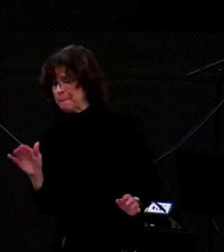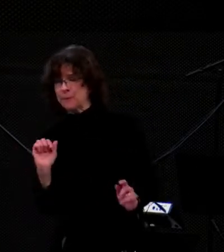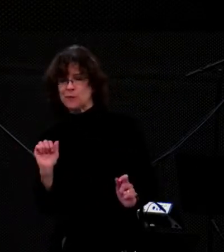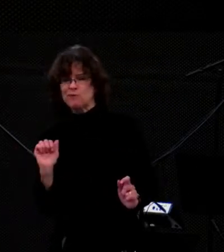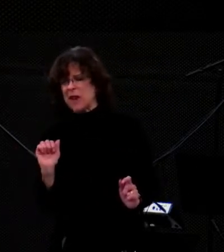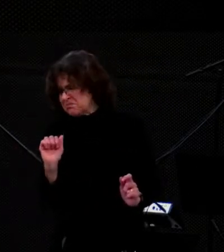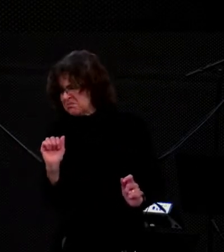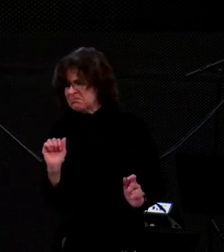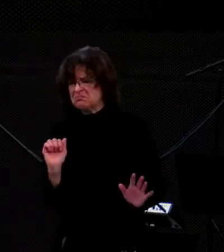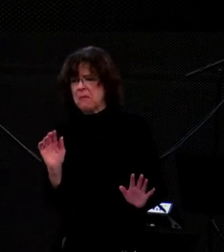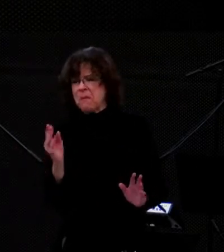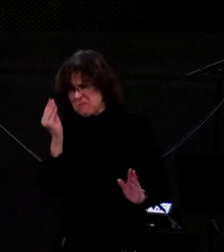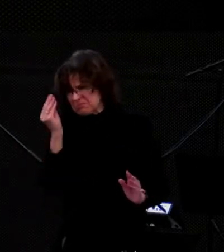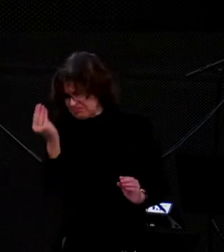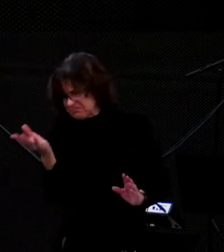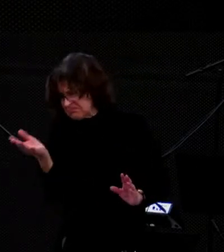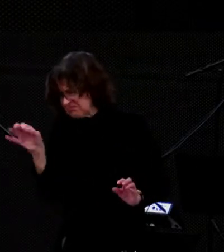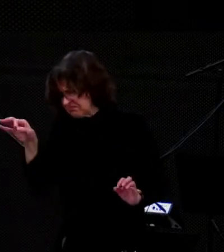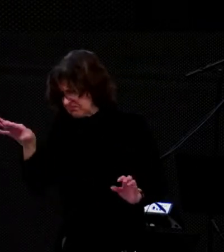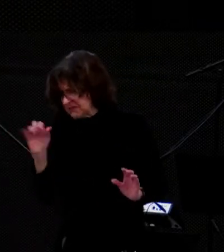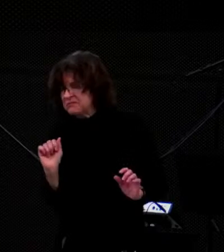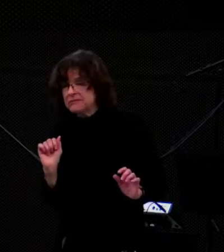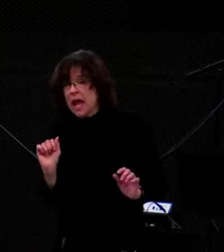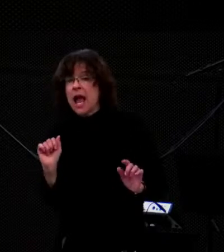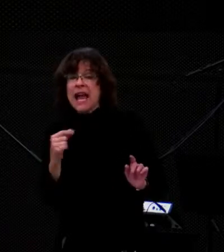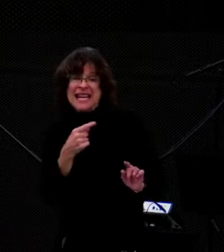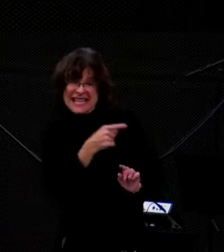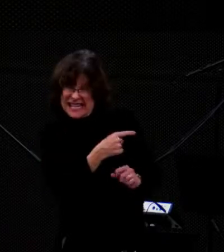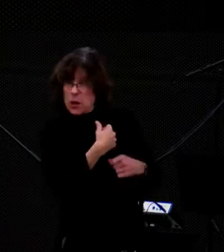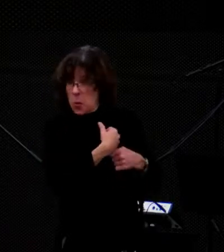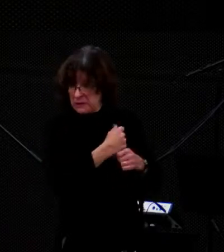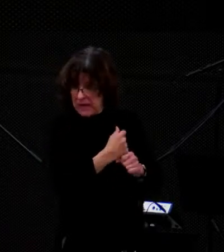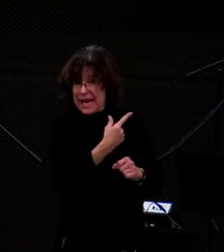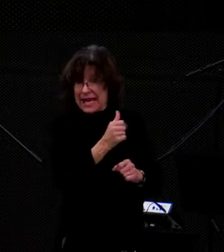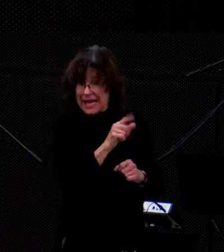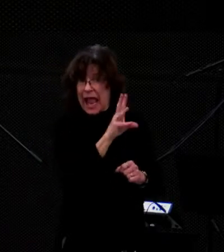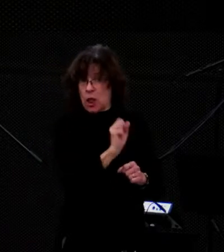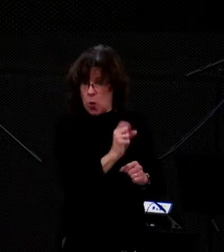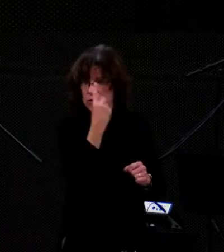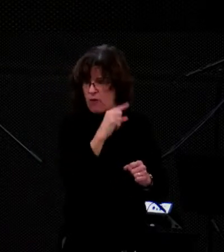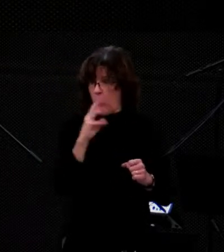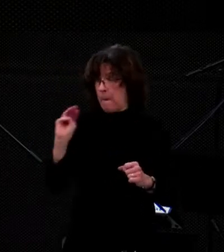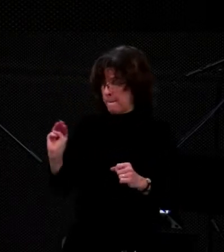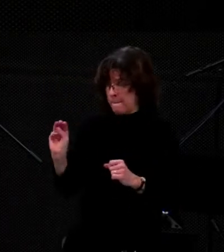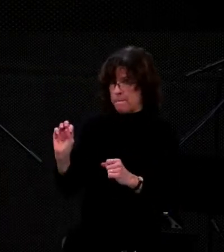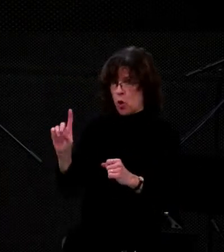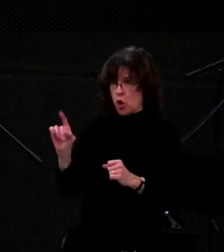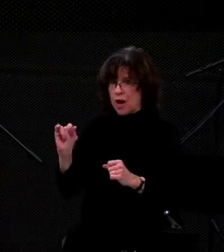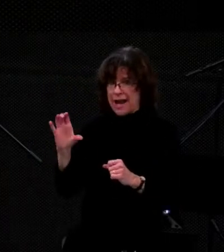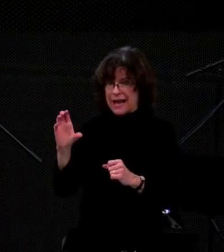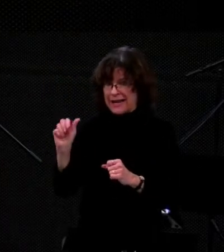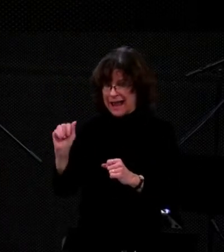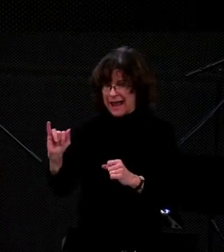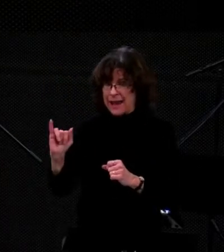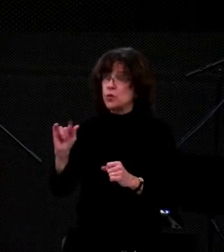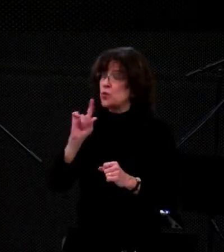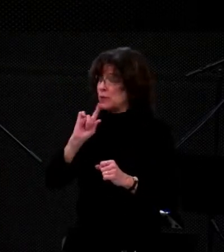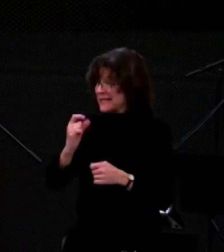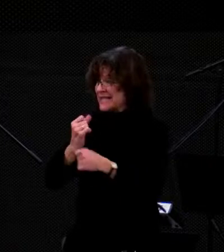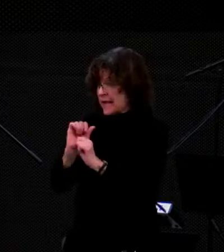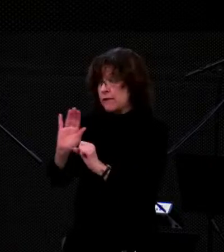funny that you mentioned this. There's a gallows that was prepared for Mordecai, the guy who actually saved your